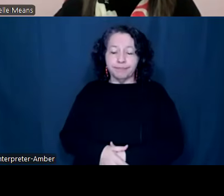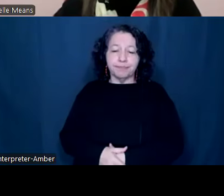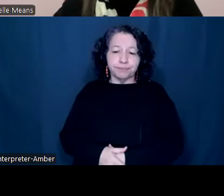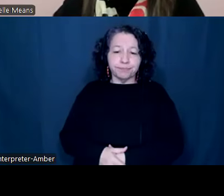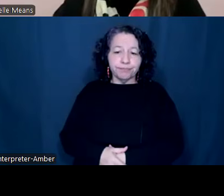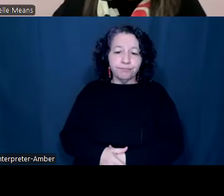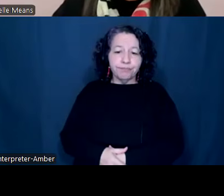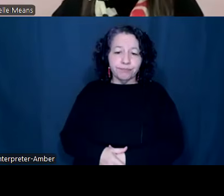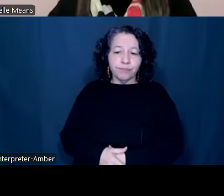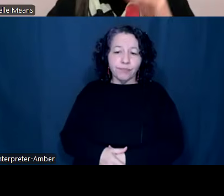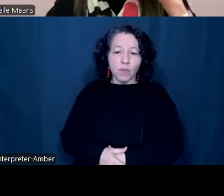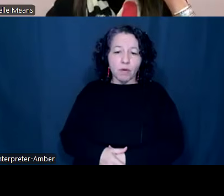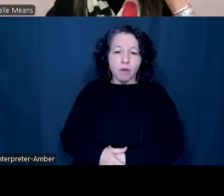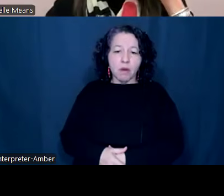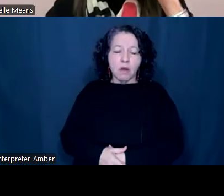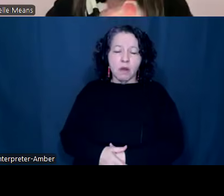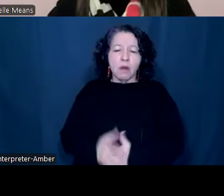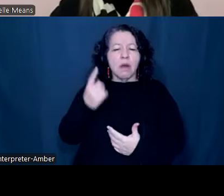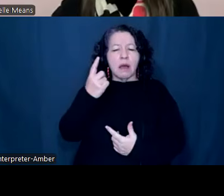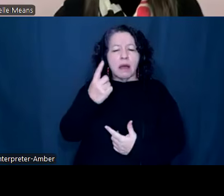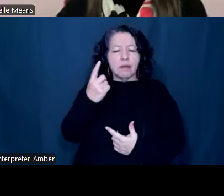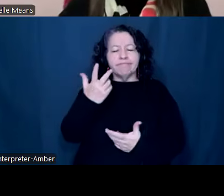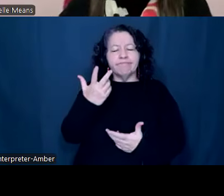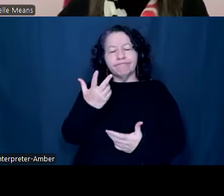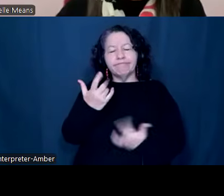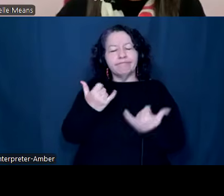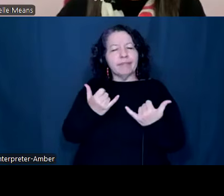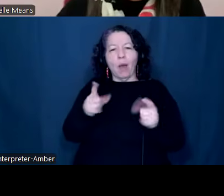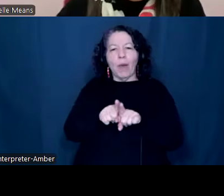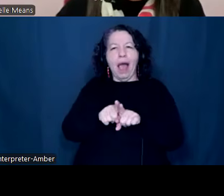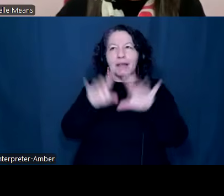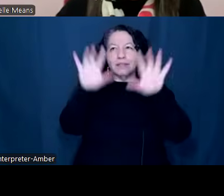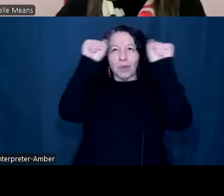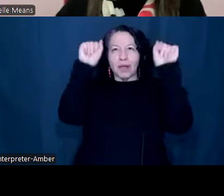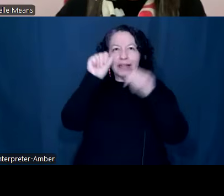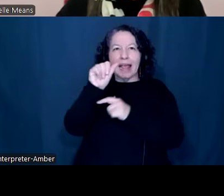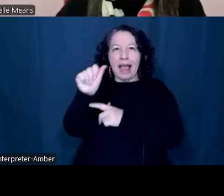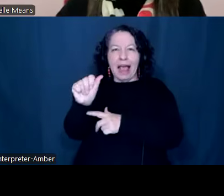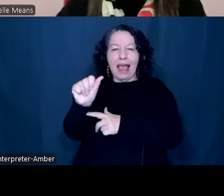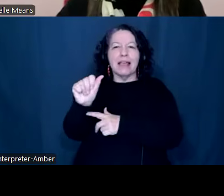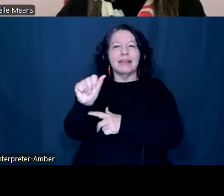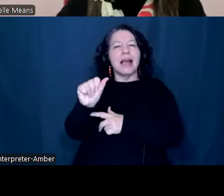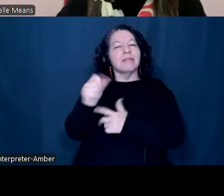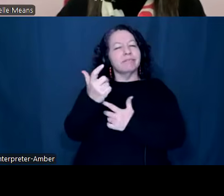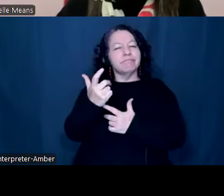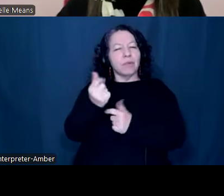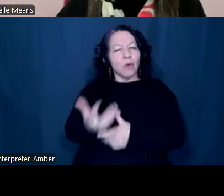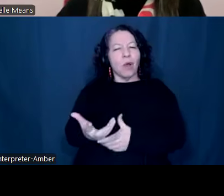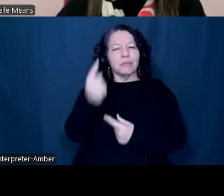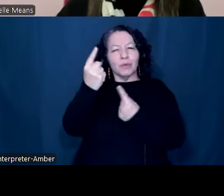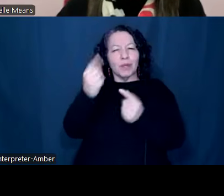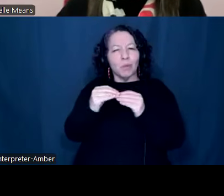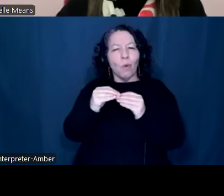And I think that being now president of AIA has made me think about the responsibility of an organization like